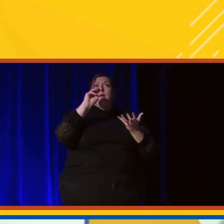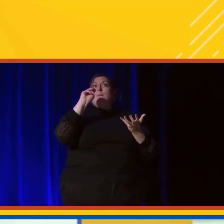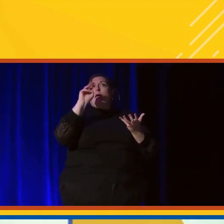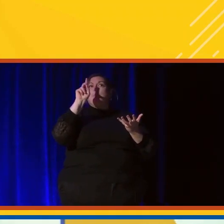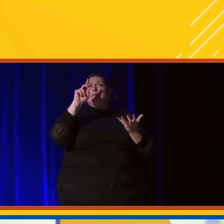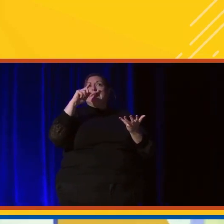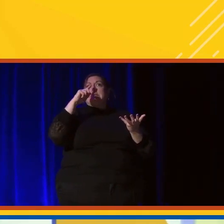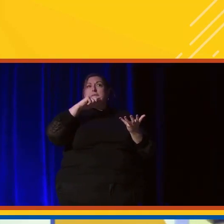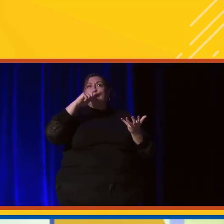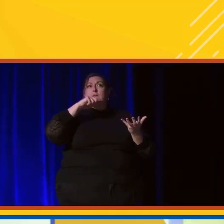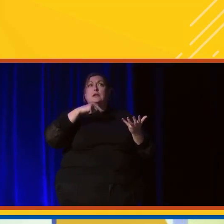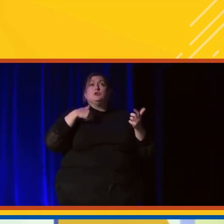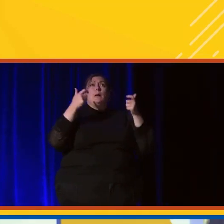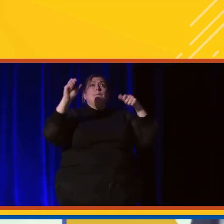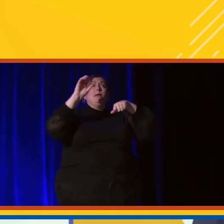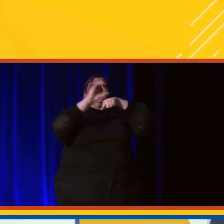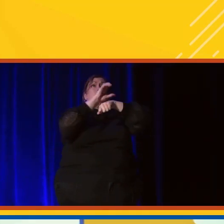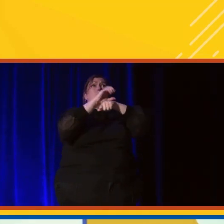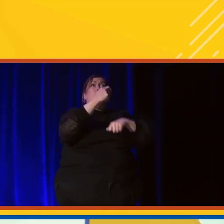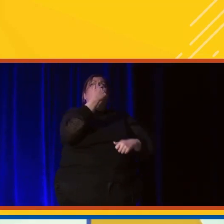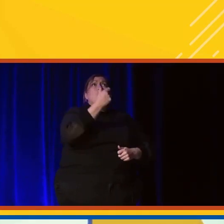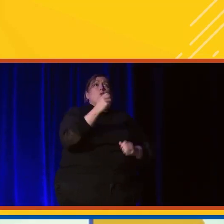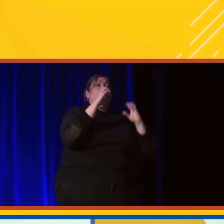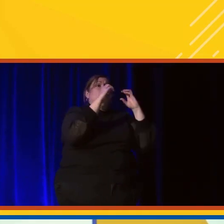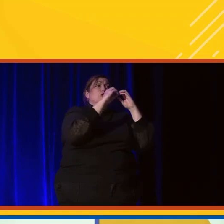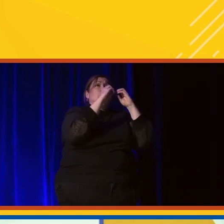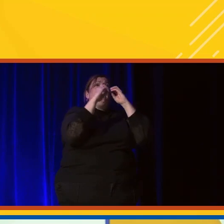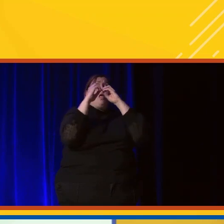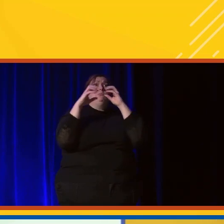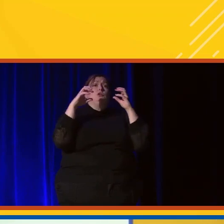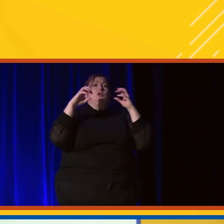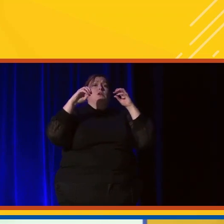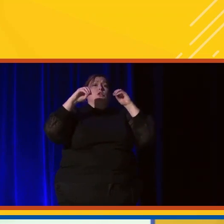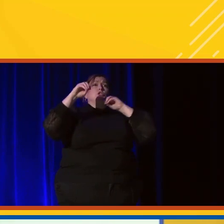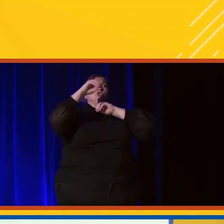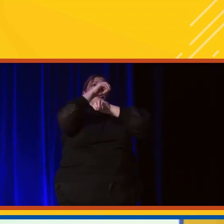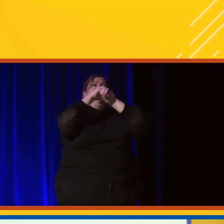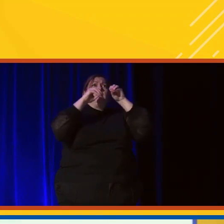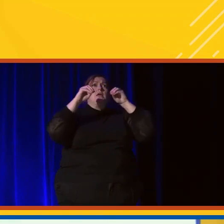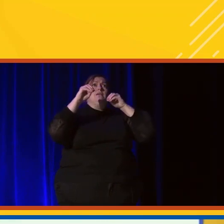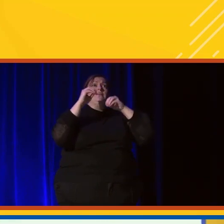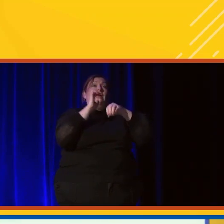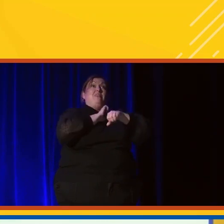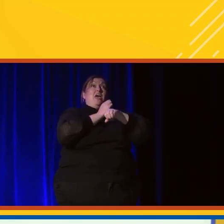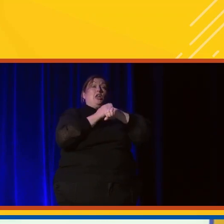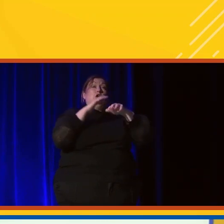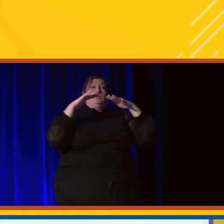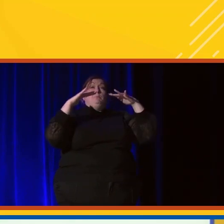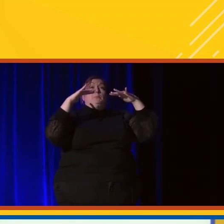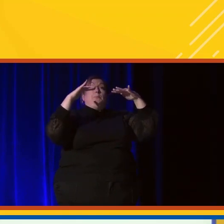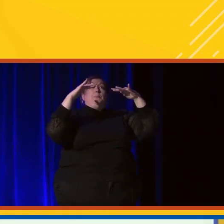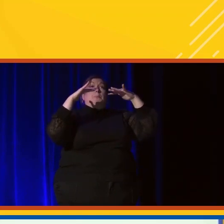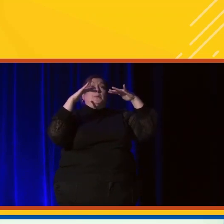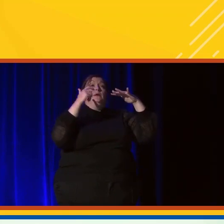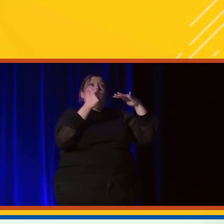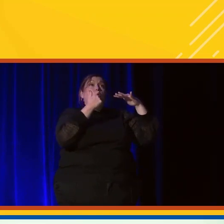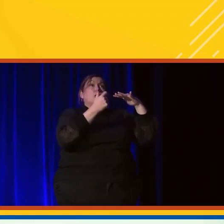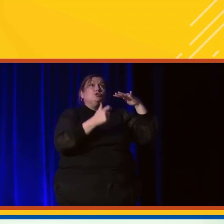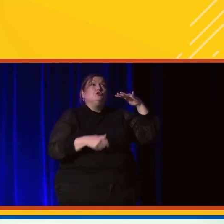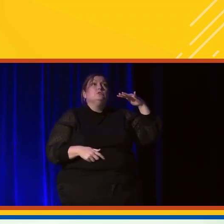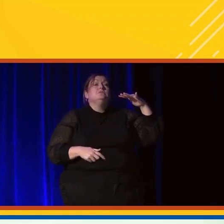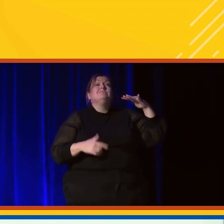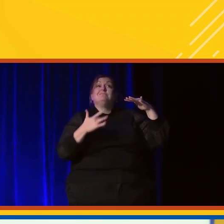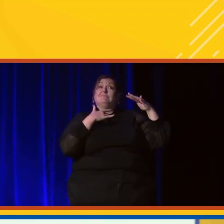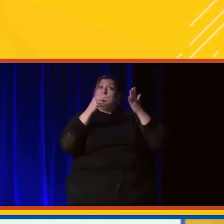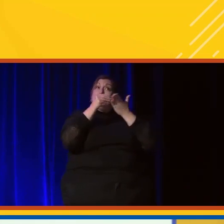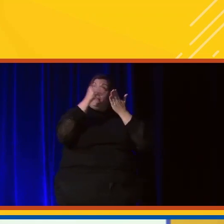or some big supercomputer and you watch the polymers jiggle around and reach some energy minimum. But usually it's too expensive. The length